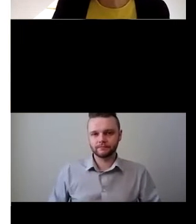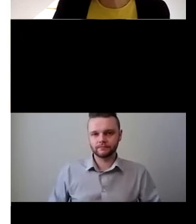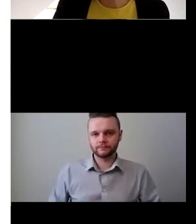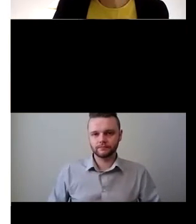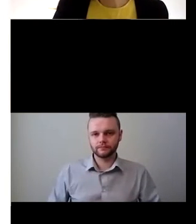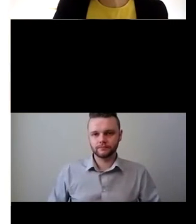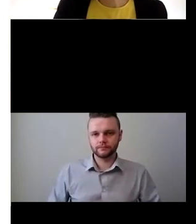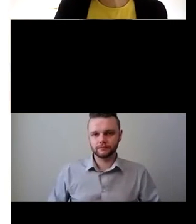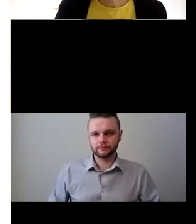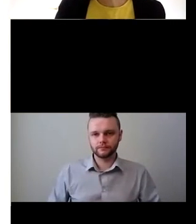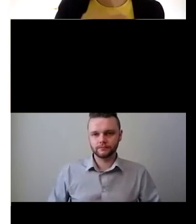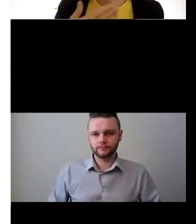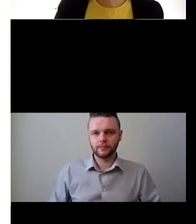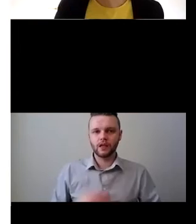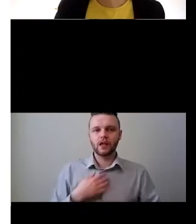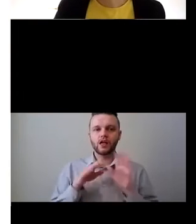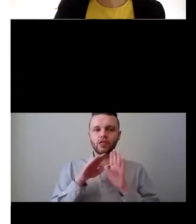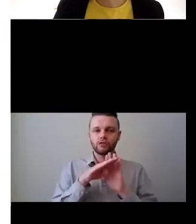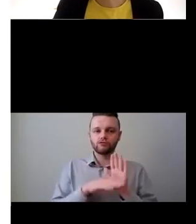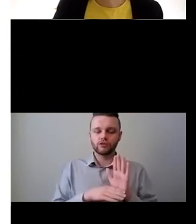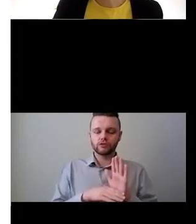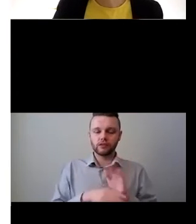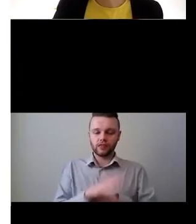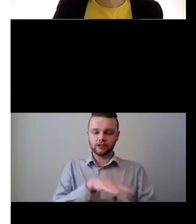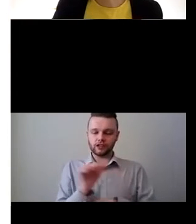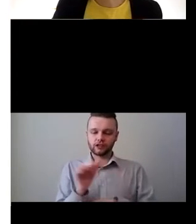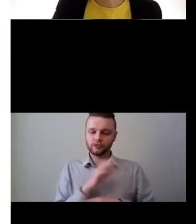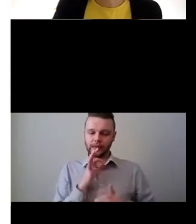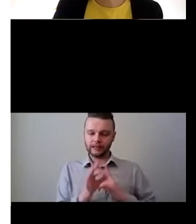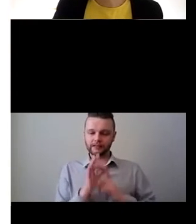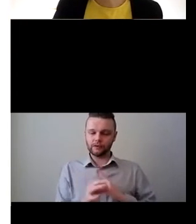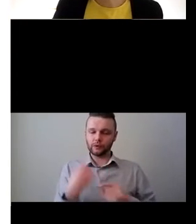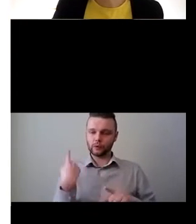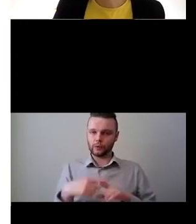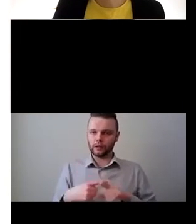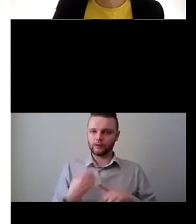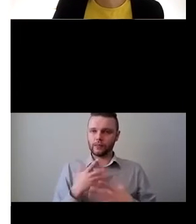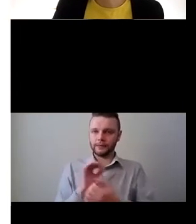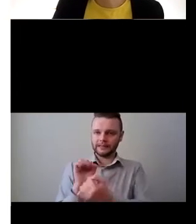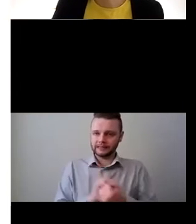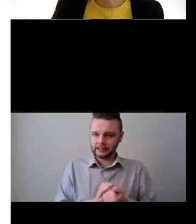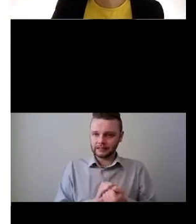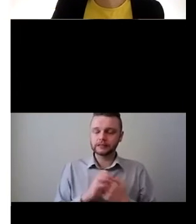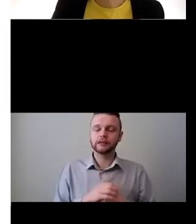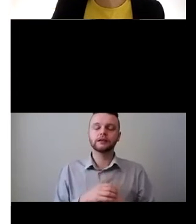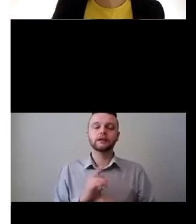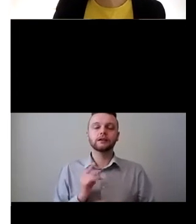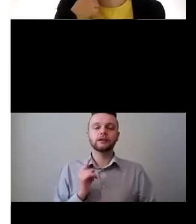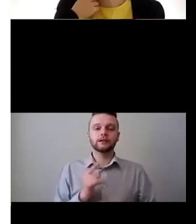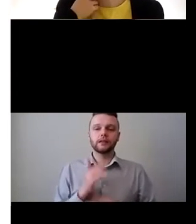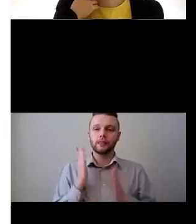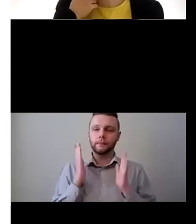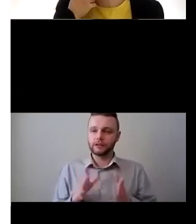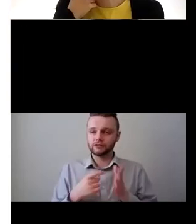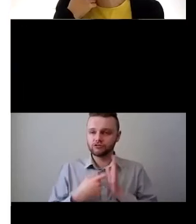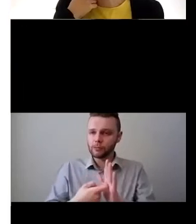The Havana rules say that the child needs to be interviewed as soon as possible when they're detained, and they must be, a report